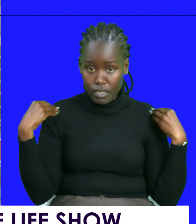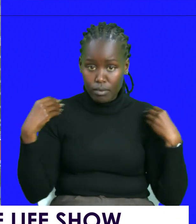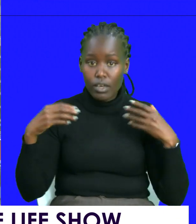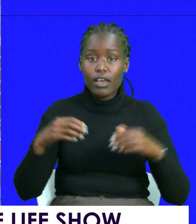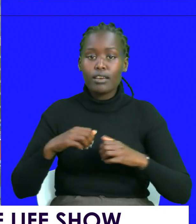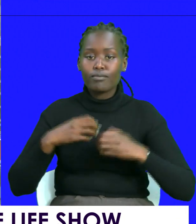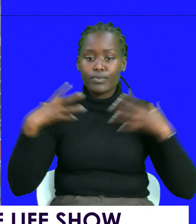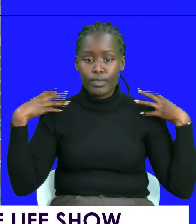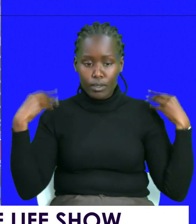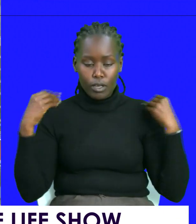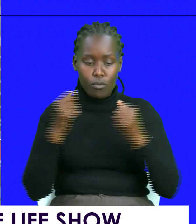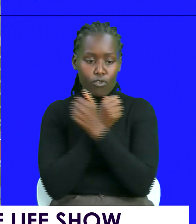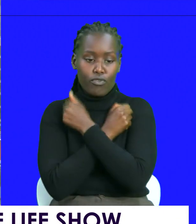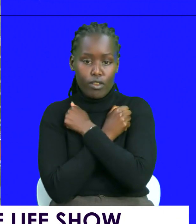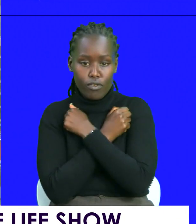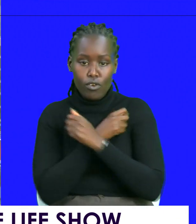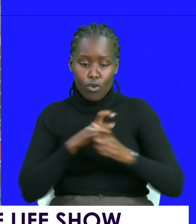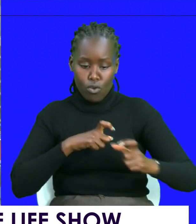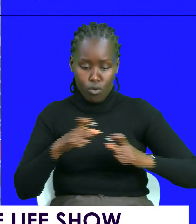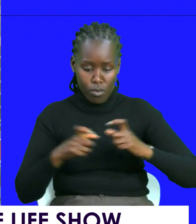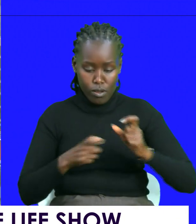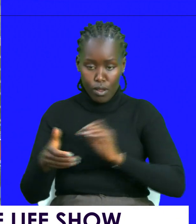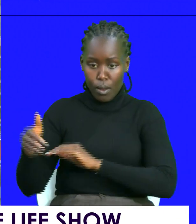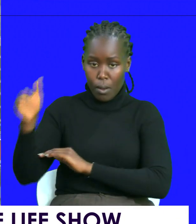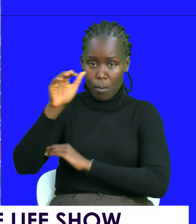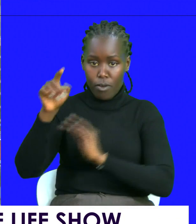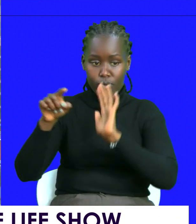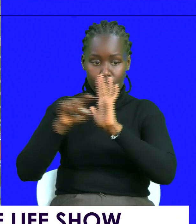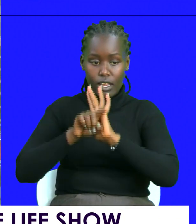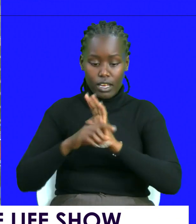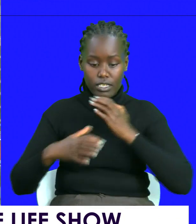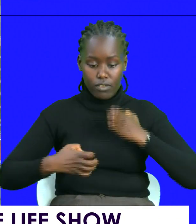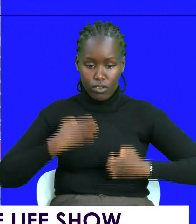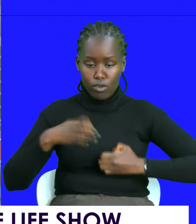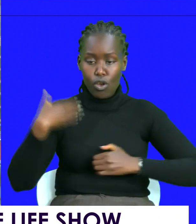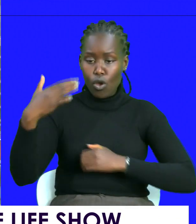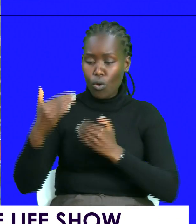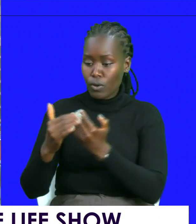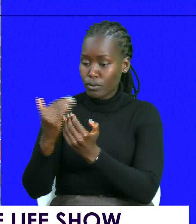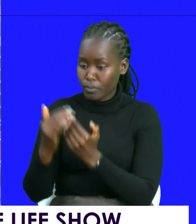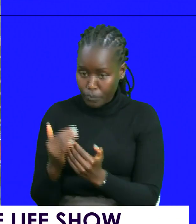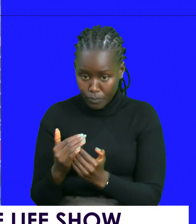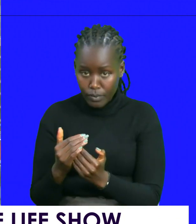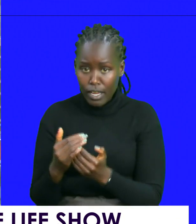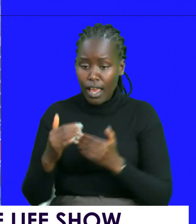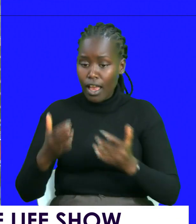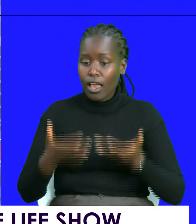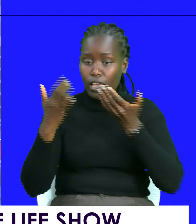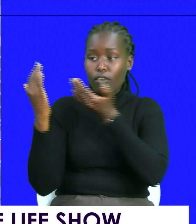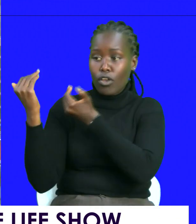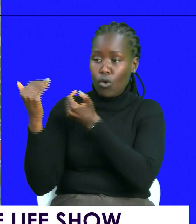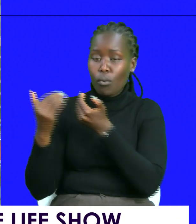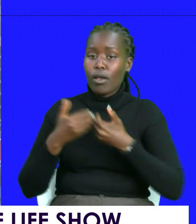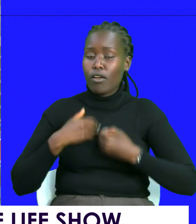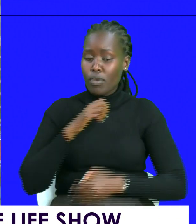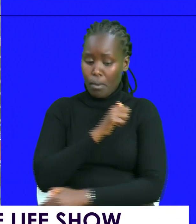love, the game of operating above the negative emotions. Always caring, always releasing hope, always patient with one